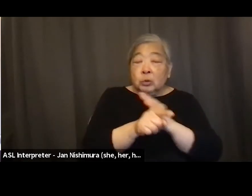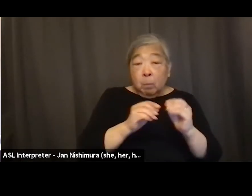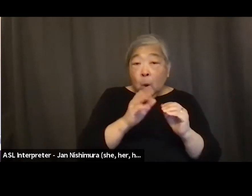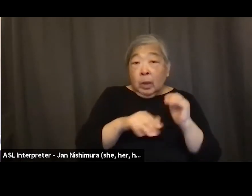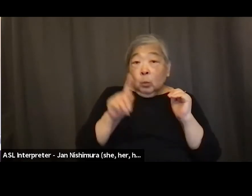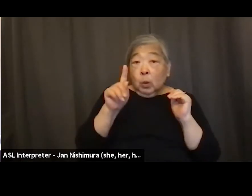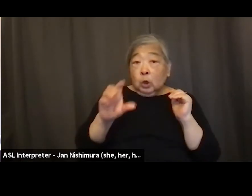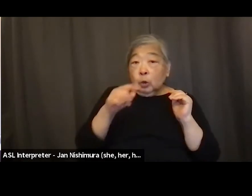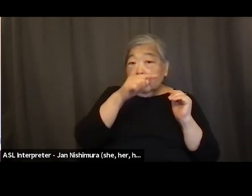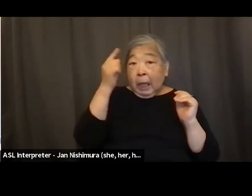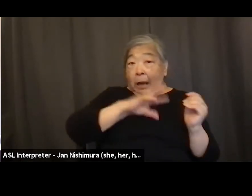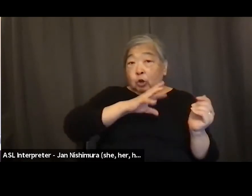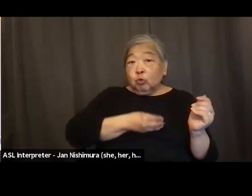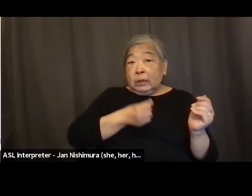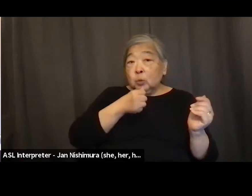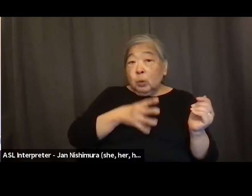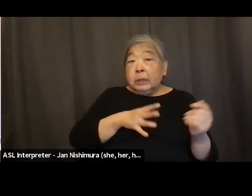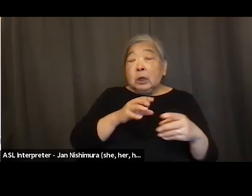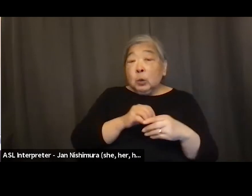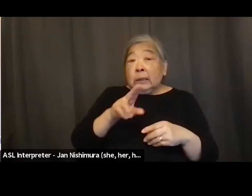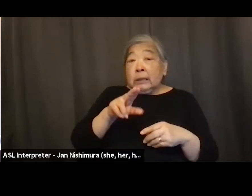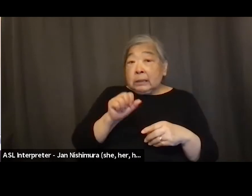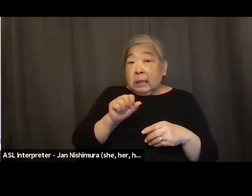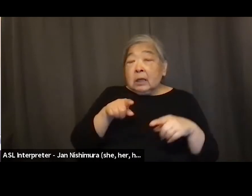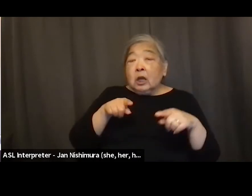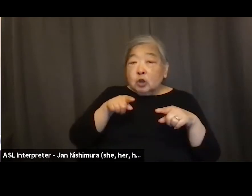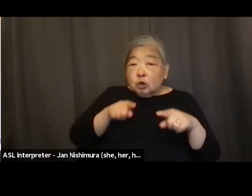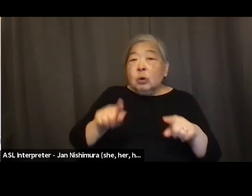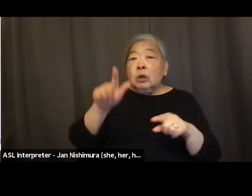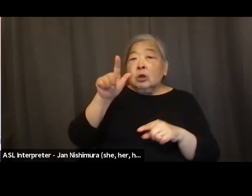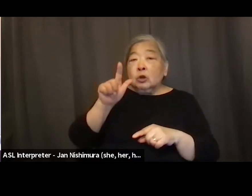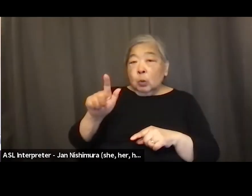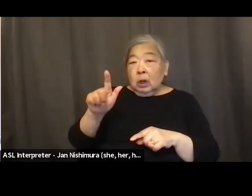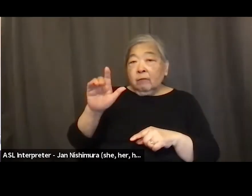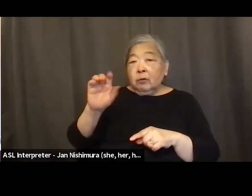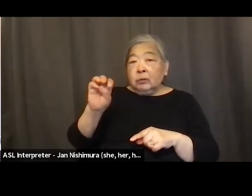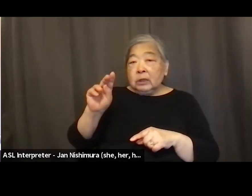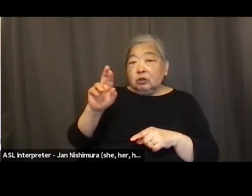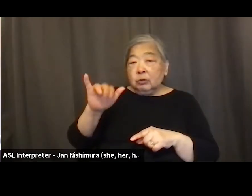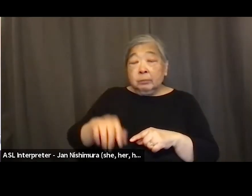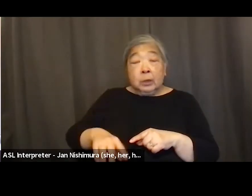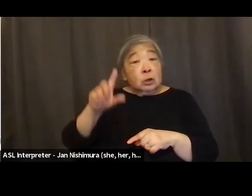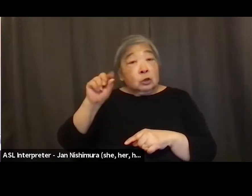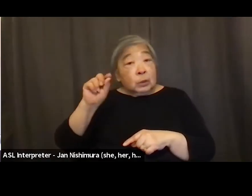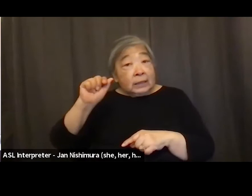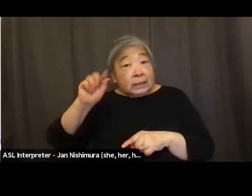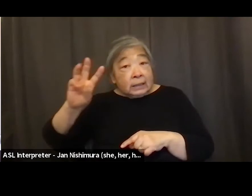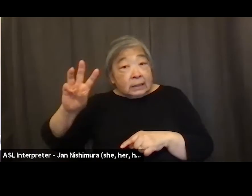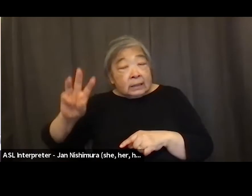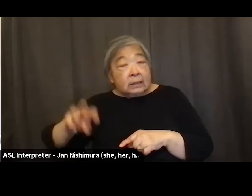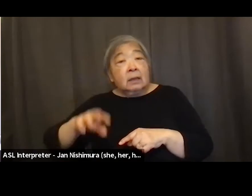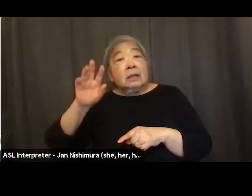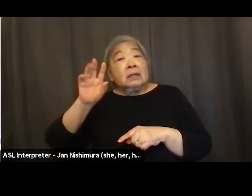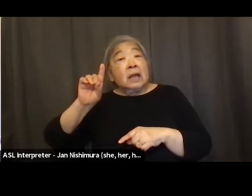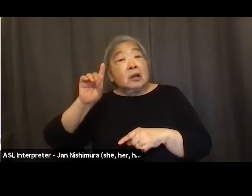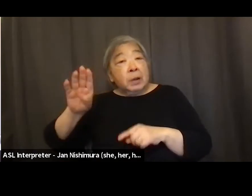Black trans women in the United States in the 21st century. In 2016, MIC released a database